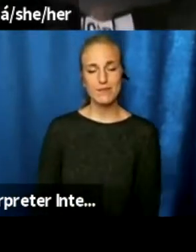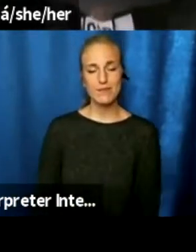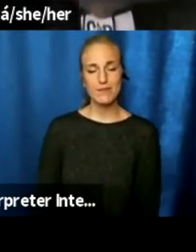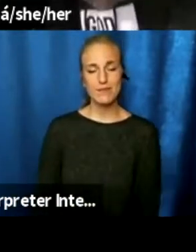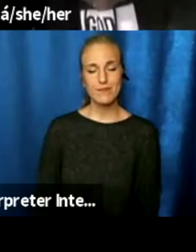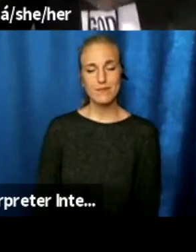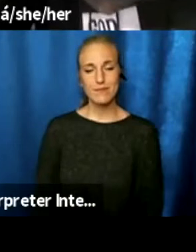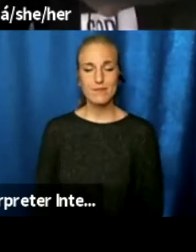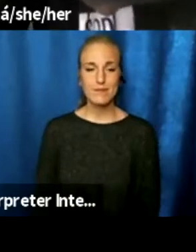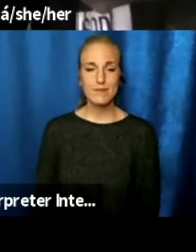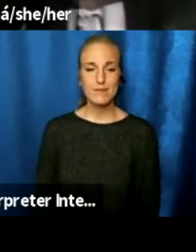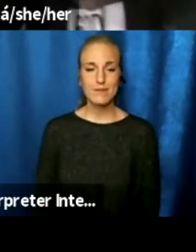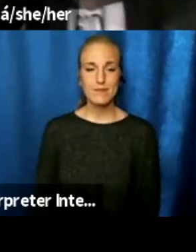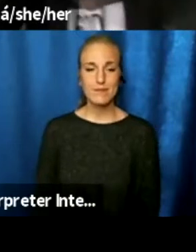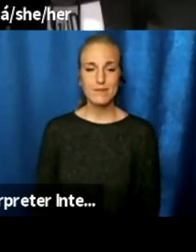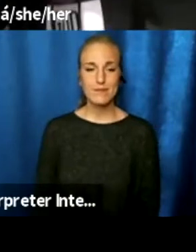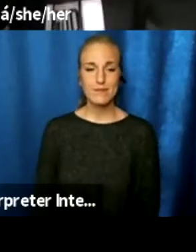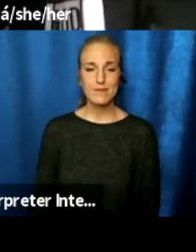I want you to